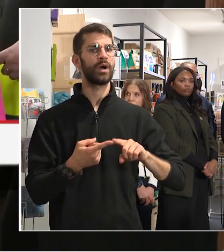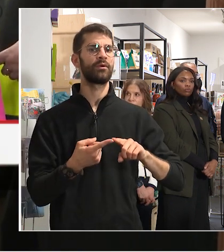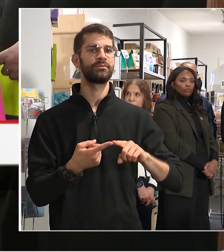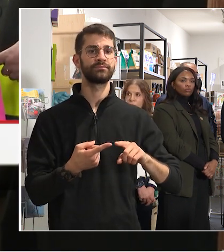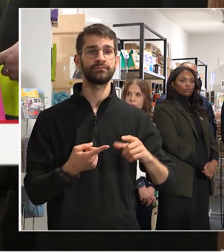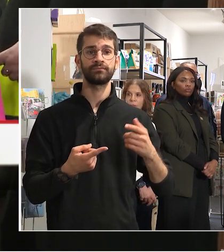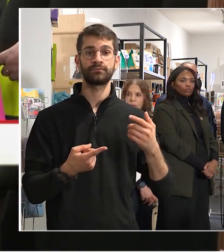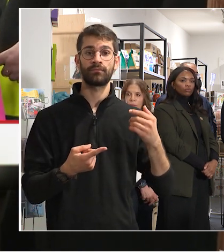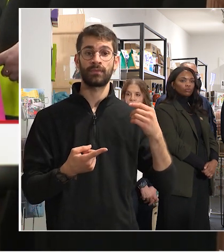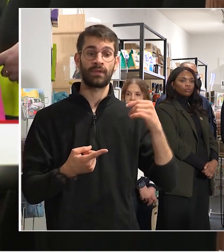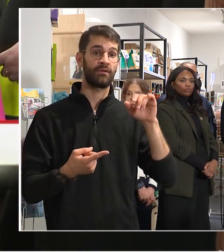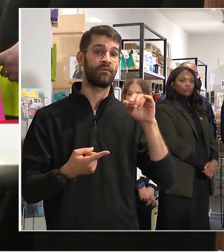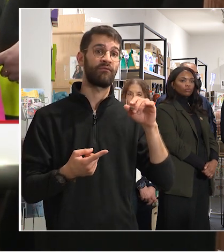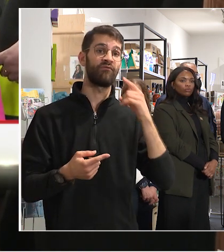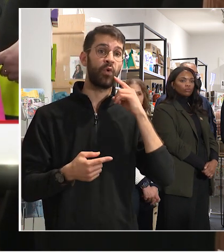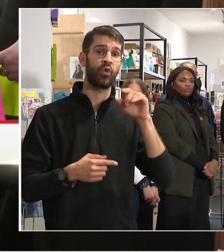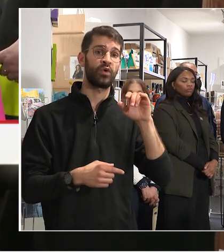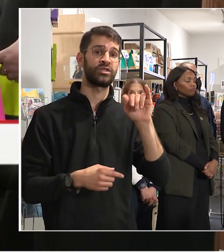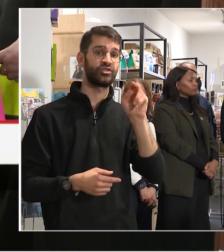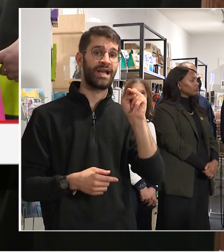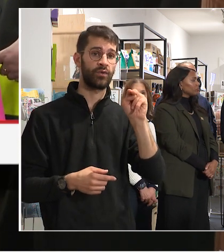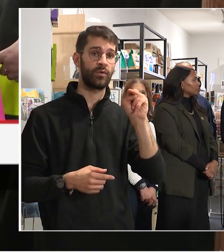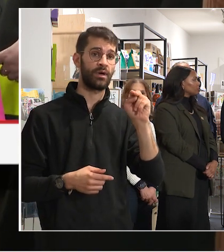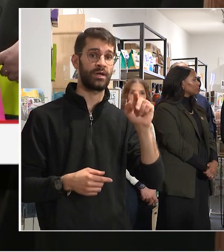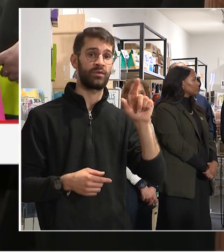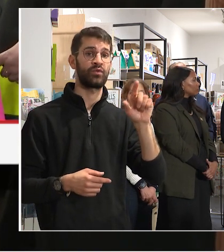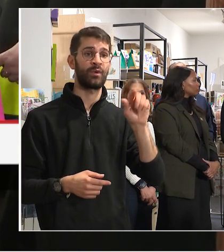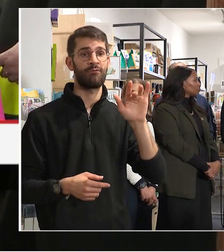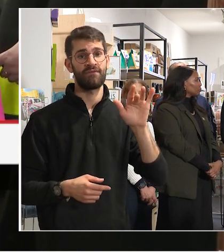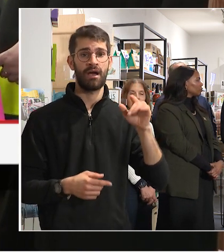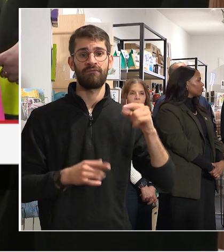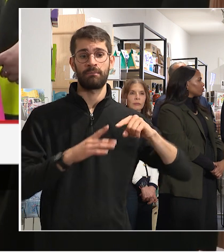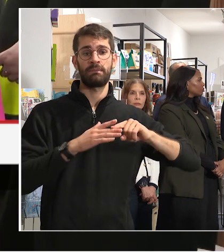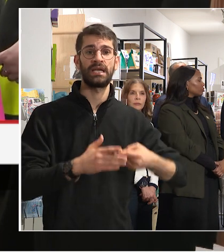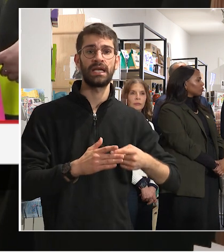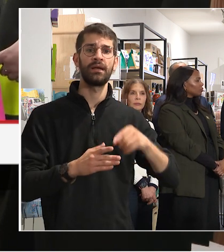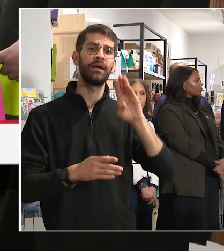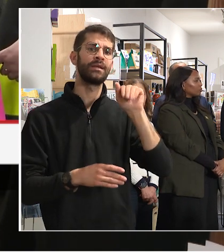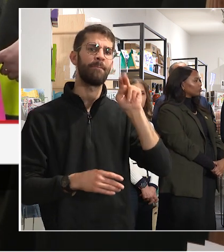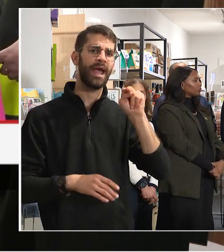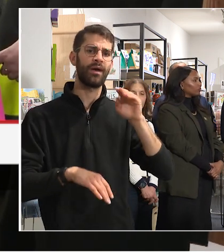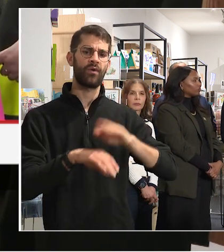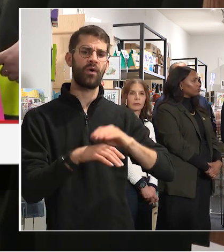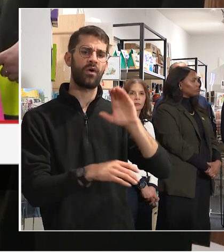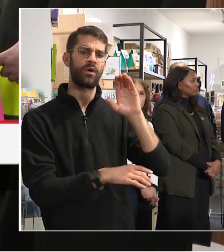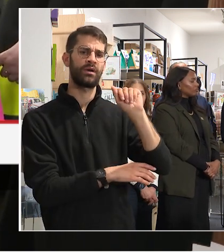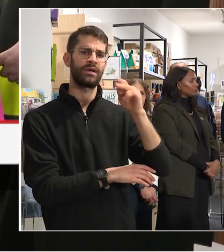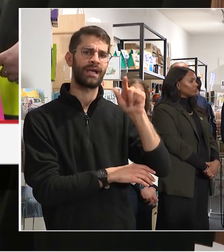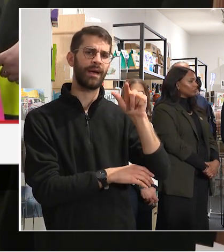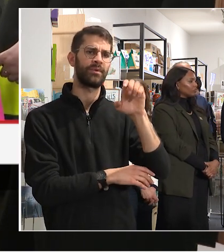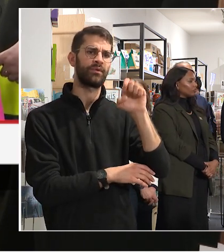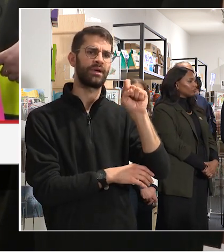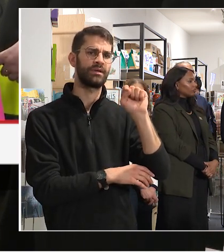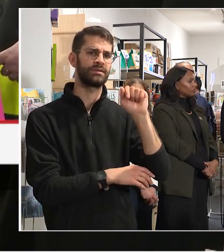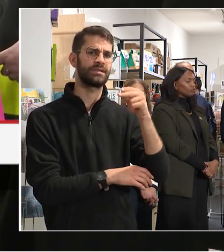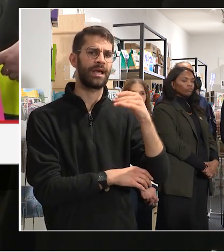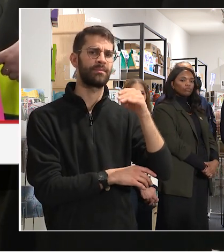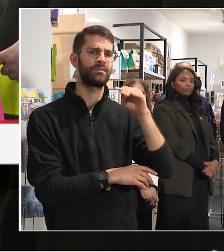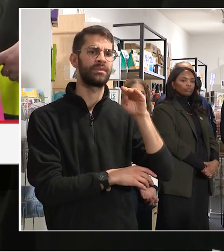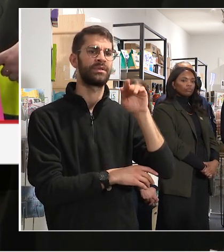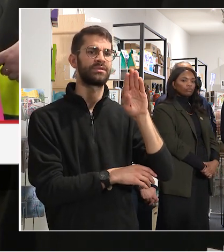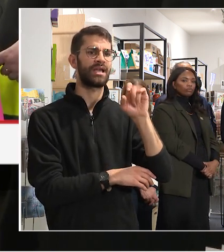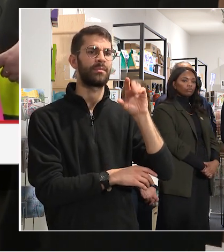the ban on cashless establishment is set to go back into effect. There are two pieces of